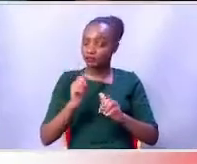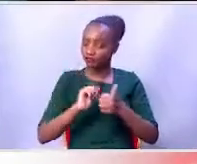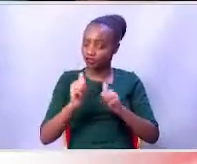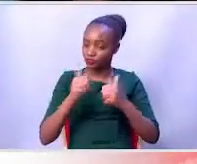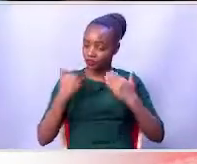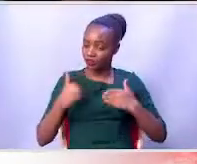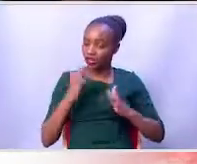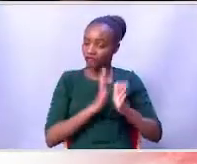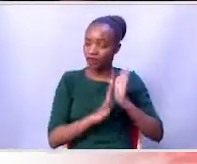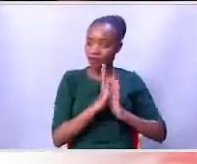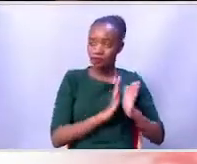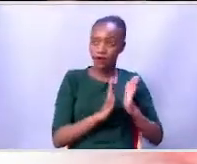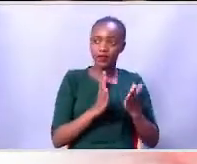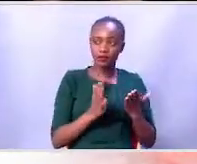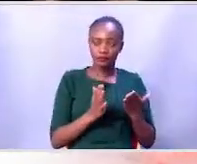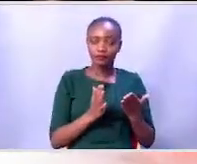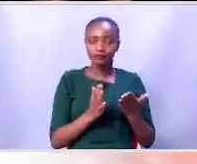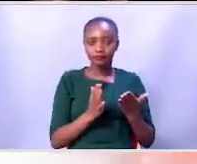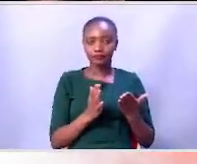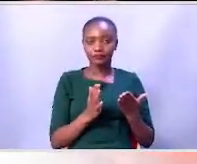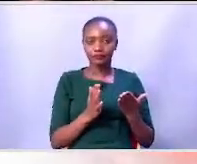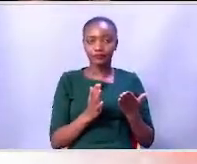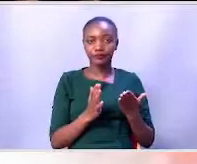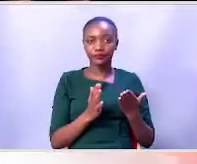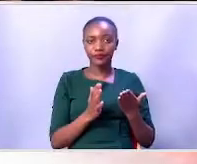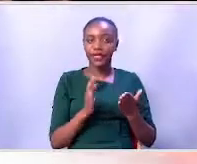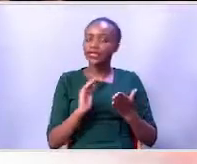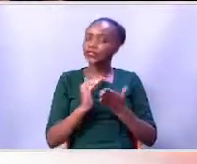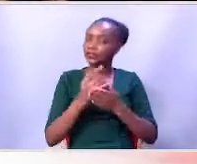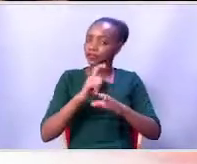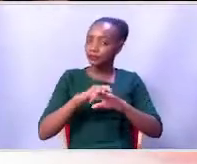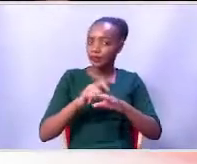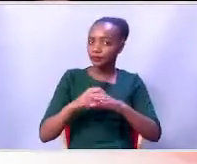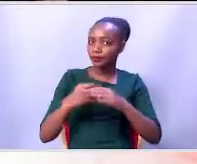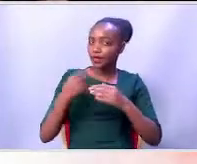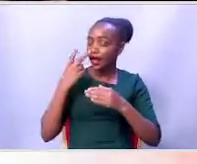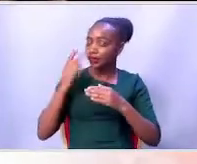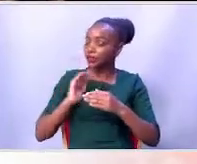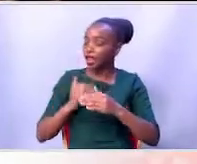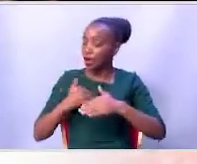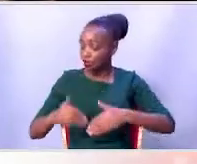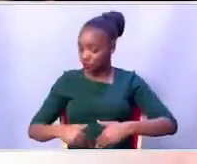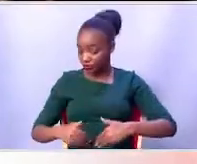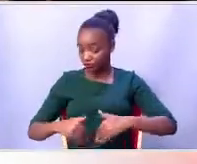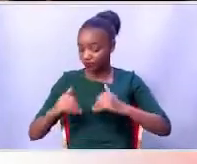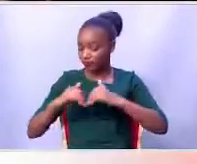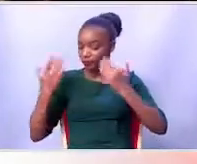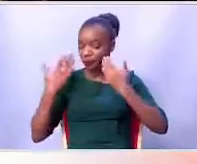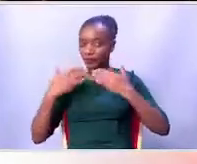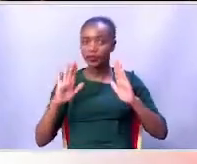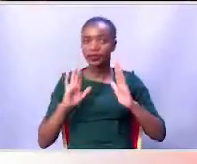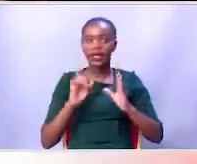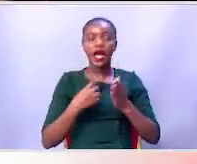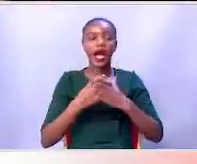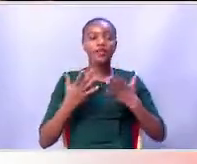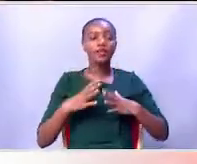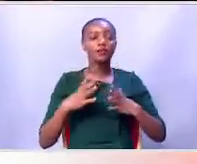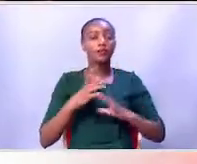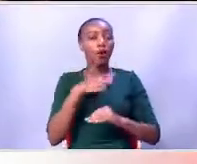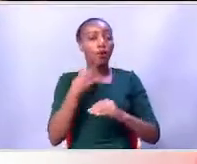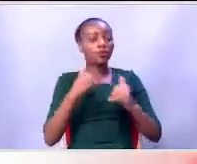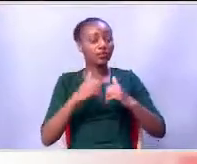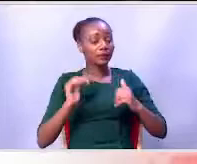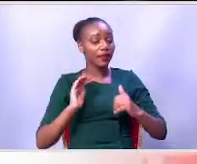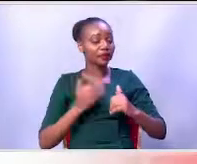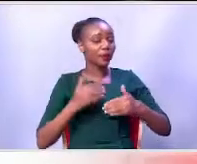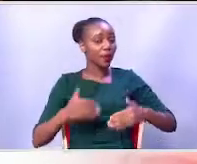nimeorganize at least vijana wetu tuwalete pamoja. Mara mingi umeangalia vijana wetu wametengana. Na wale watu ambao wanatengeneza, wanatanganisha hawa